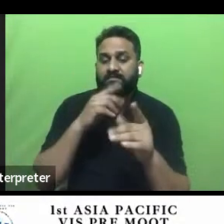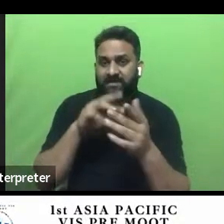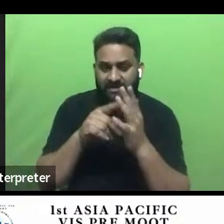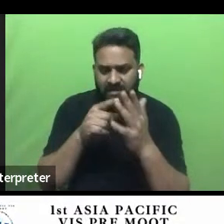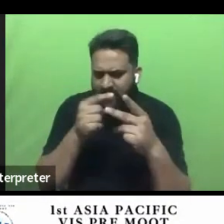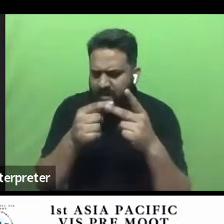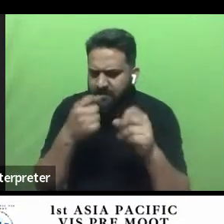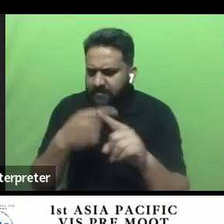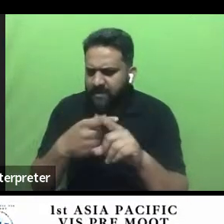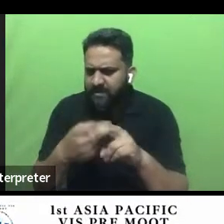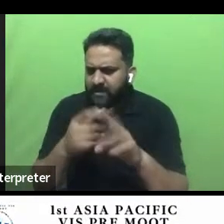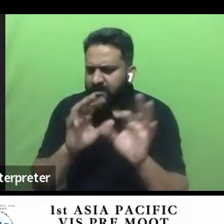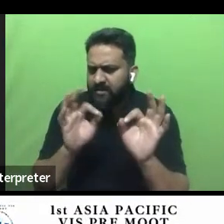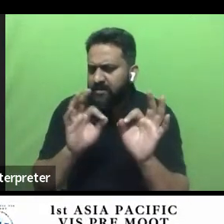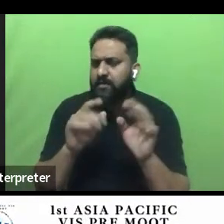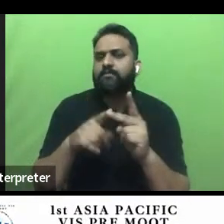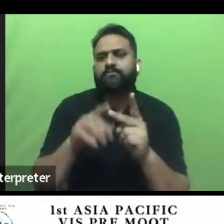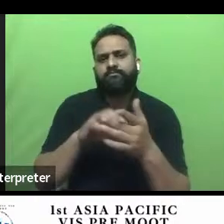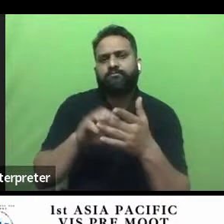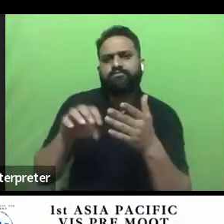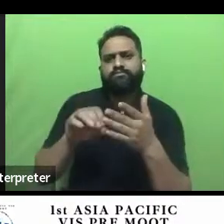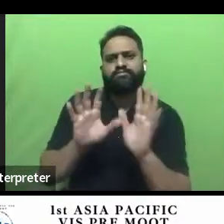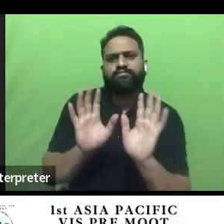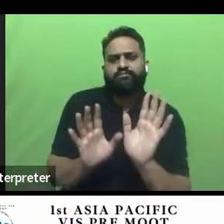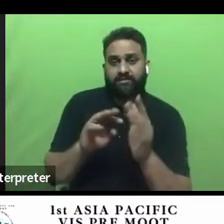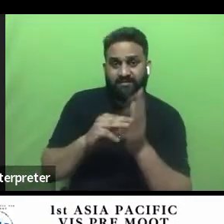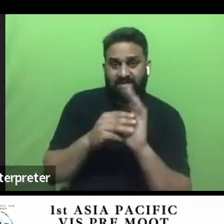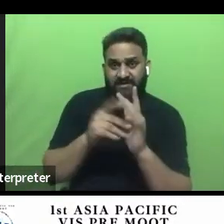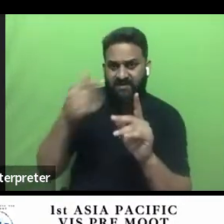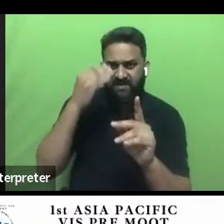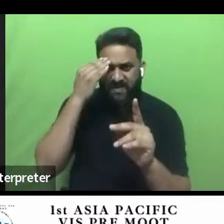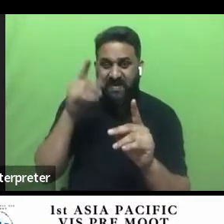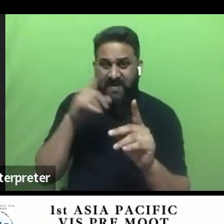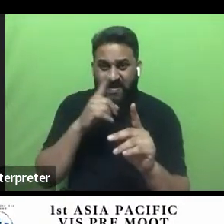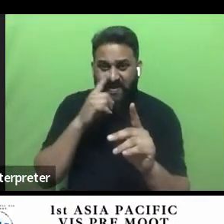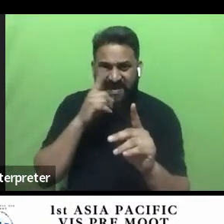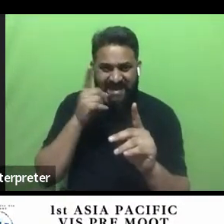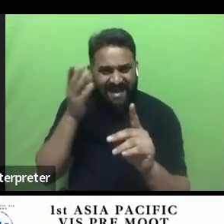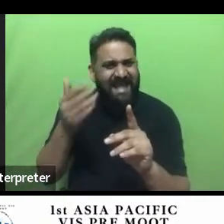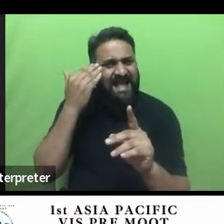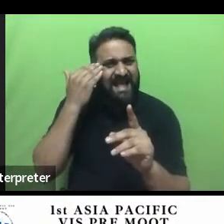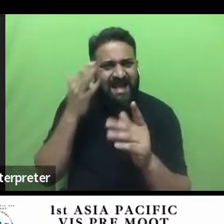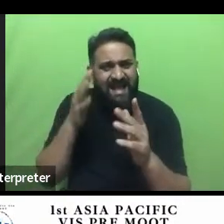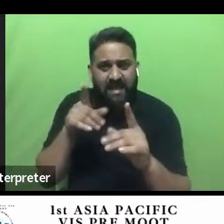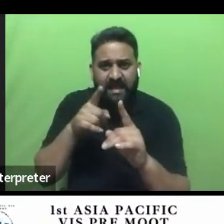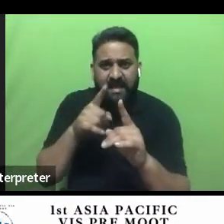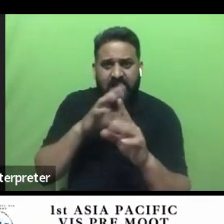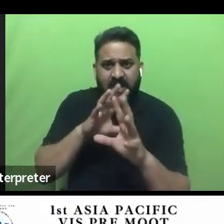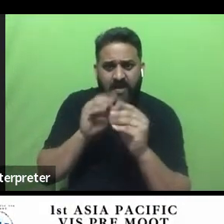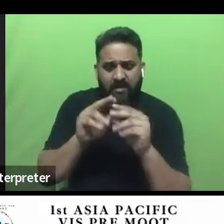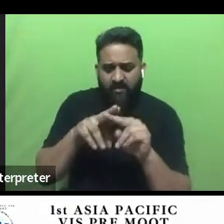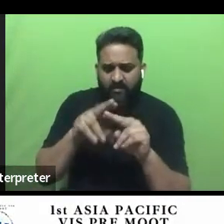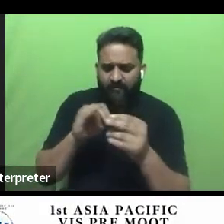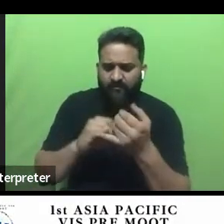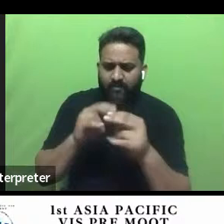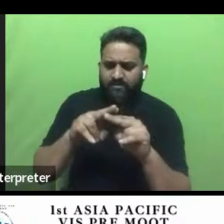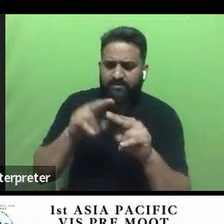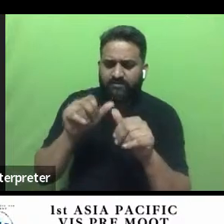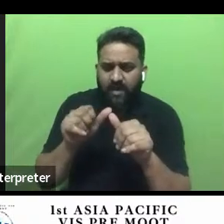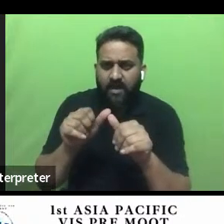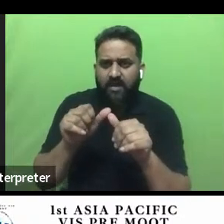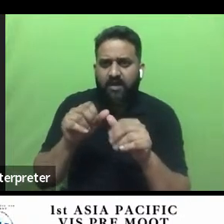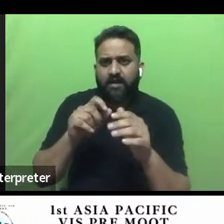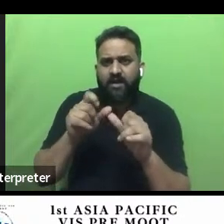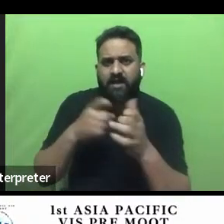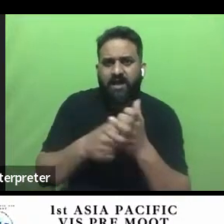the UNCITRAL rules. And while he knew that she was under the impression that it was the phosphor param model that was to be applied,